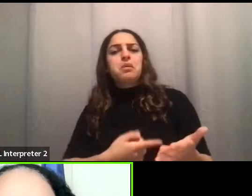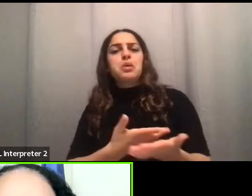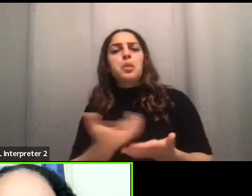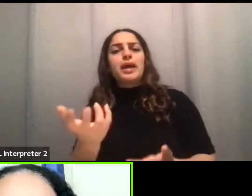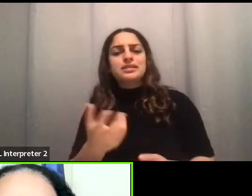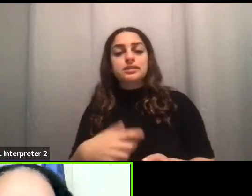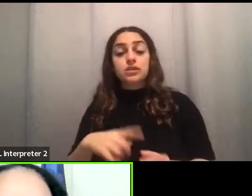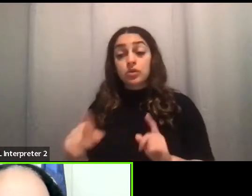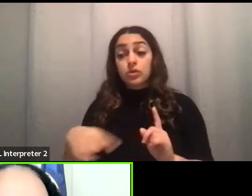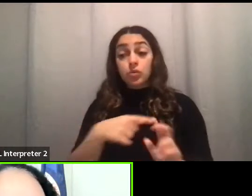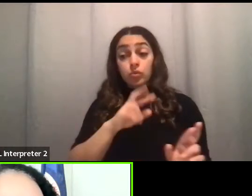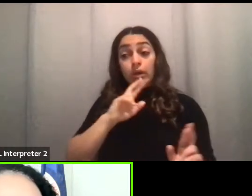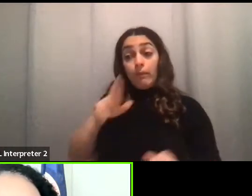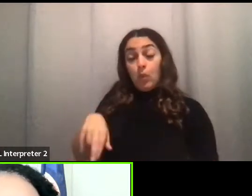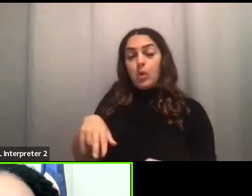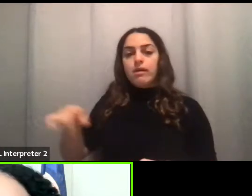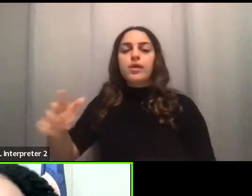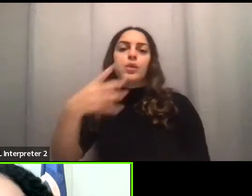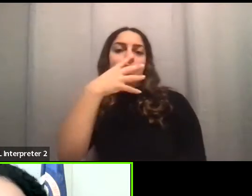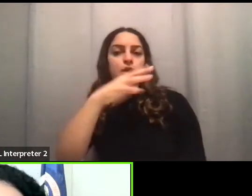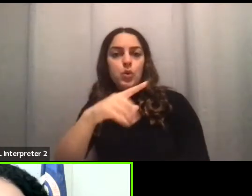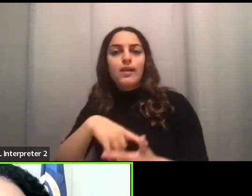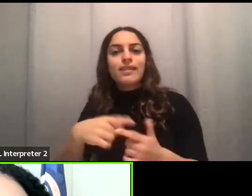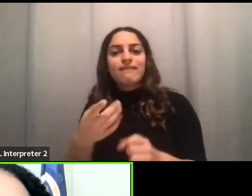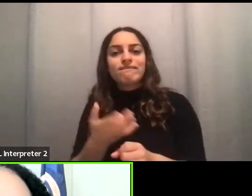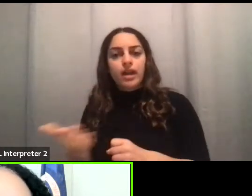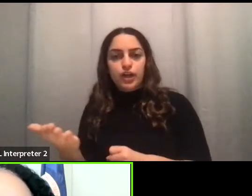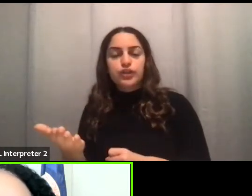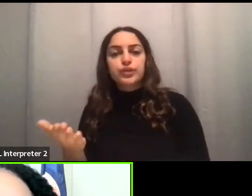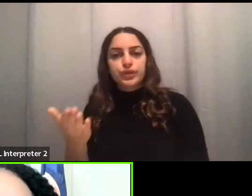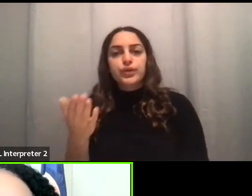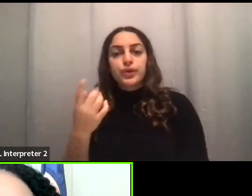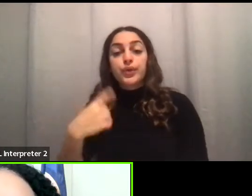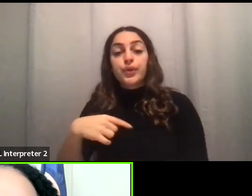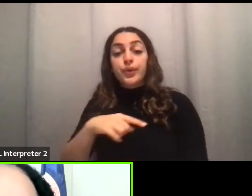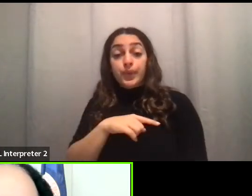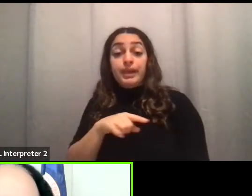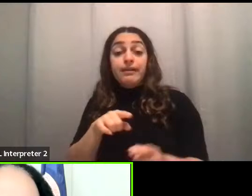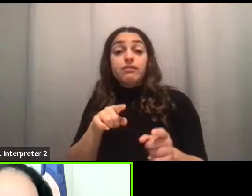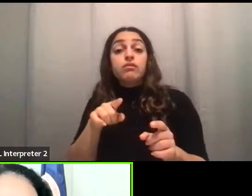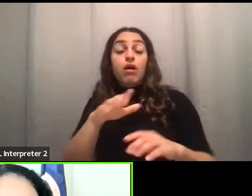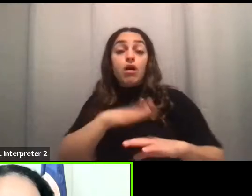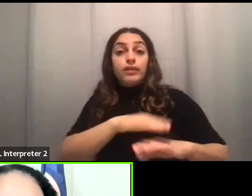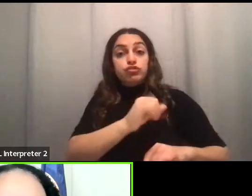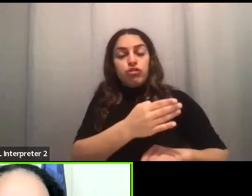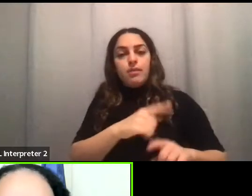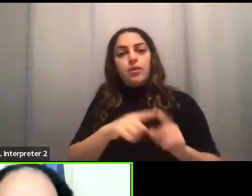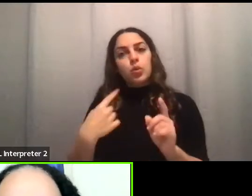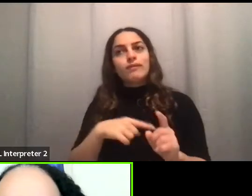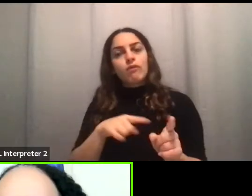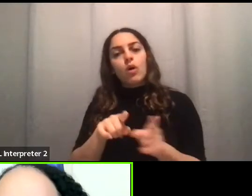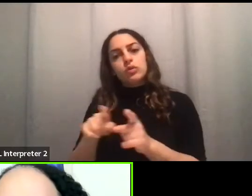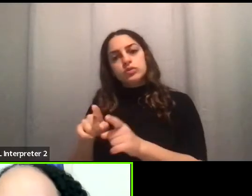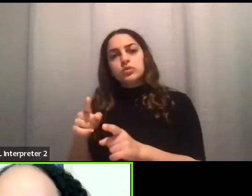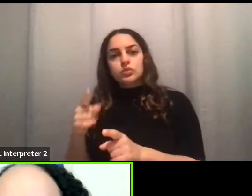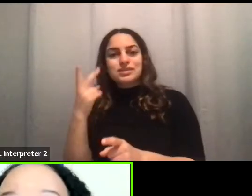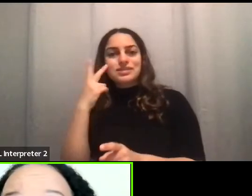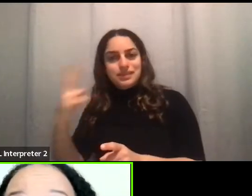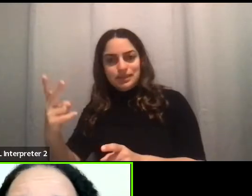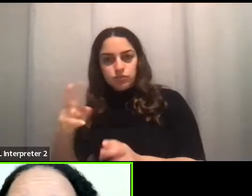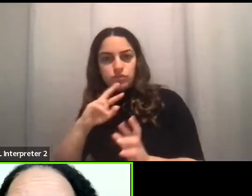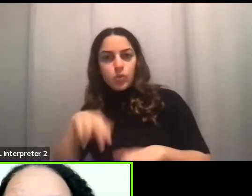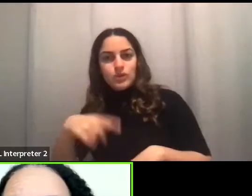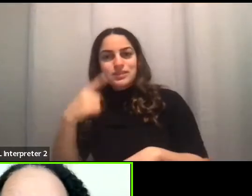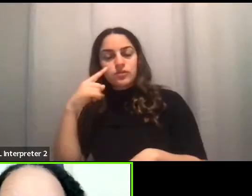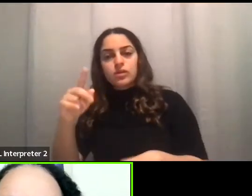while these are examples of harassment on job sites we also receive complaints about employers refusing to even consider women for jobs or hiring using